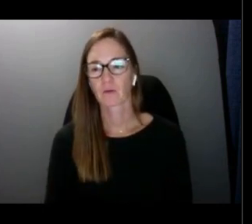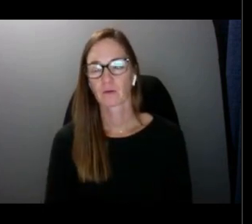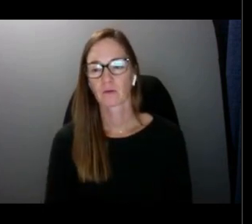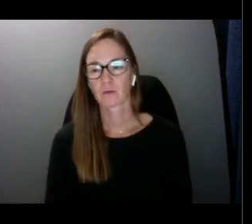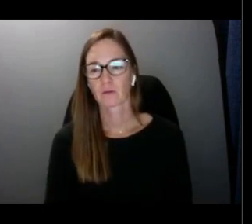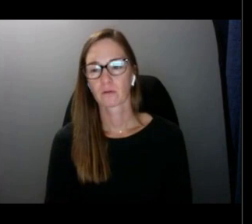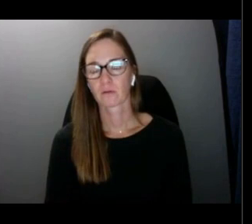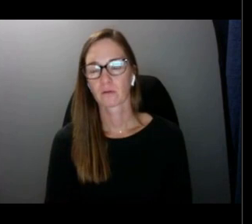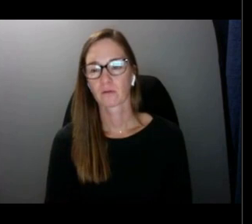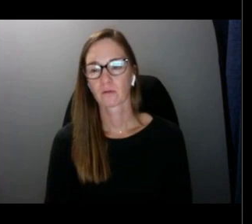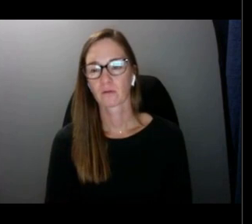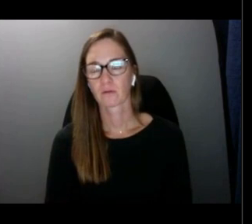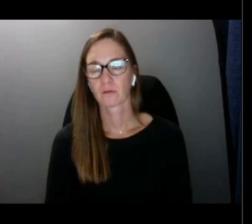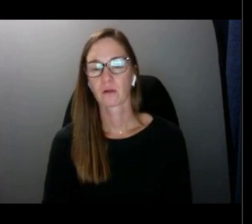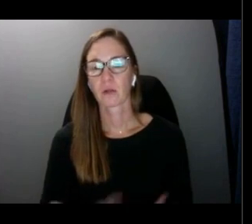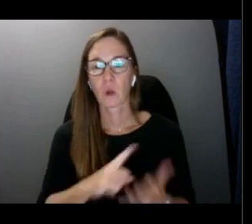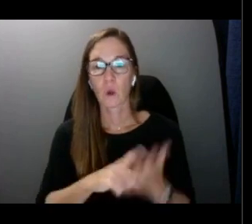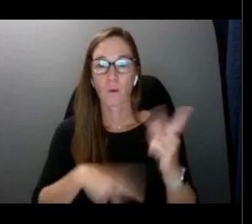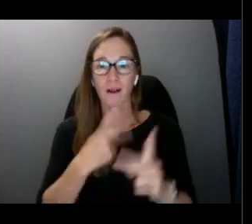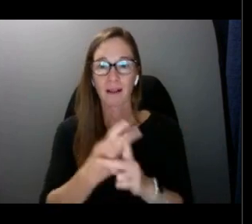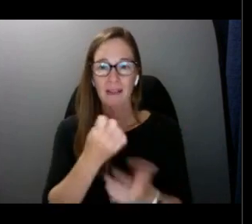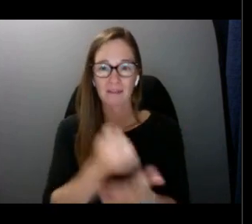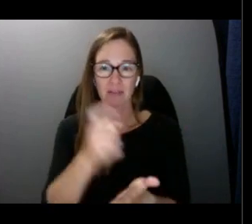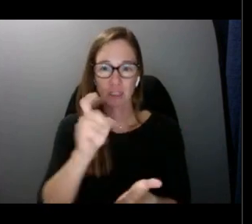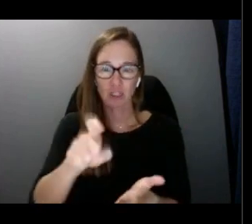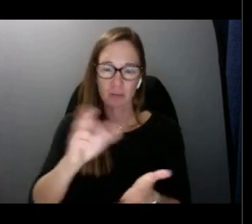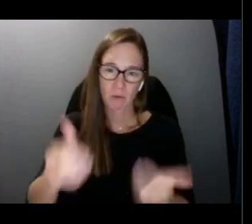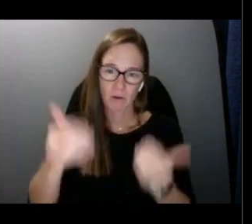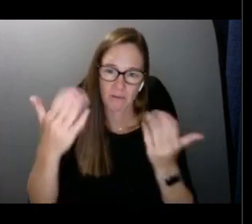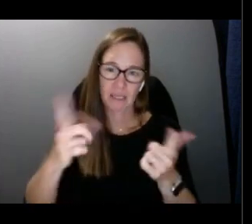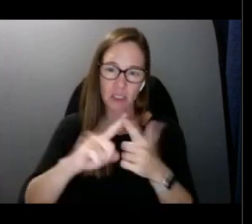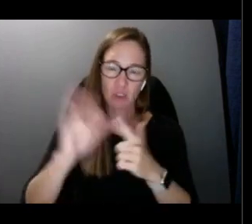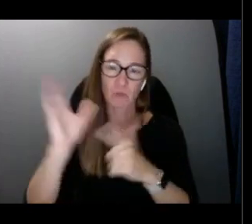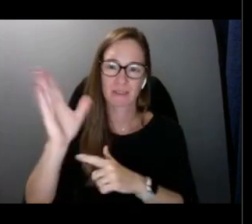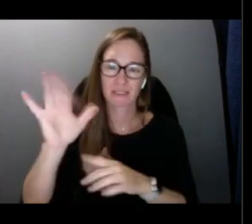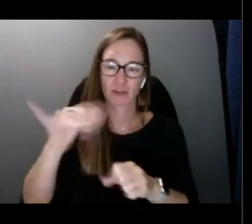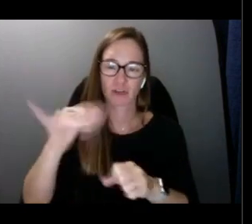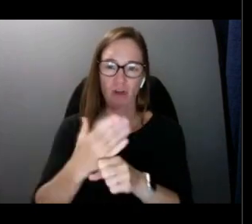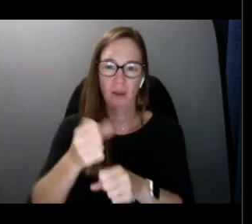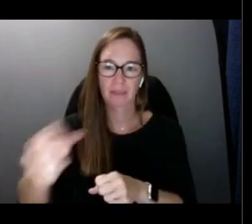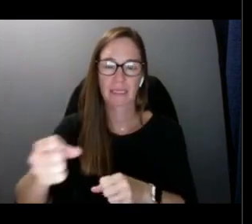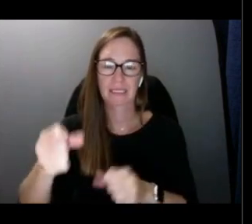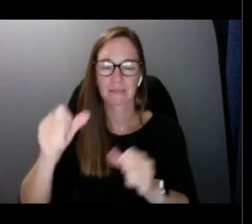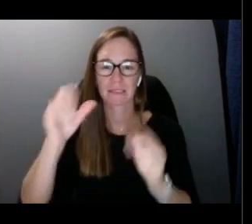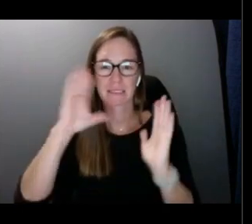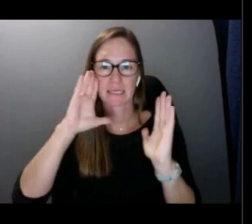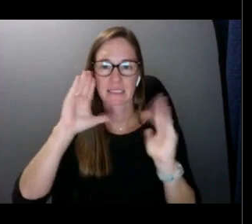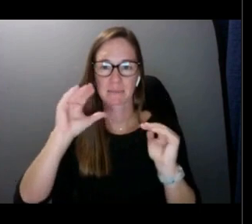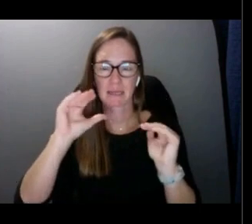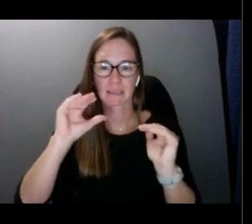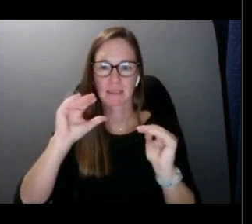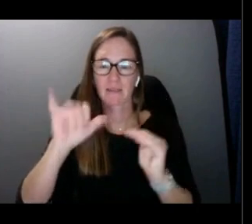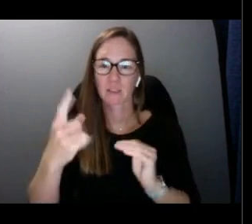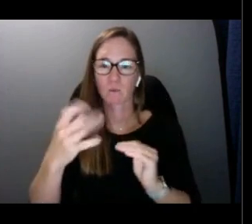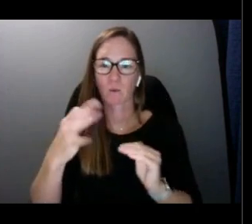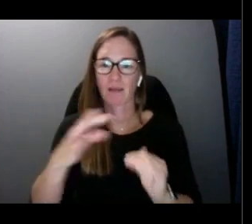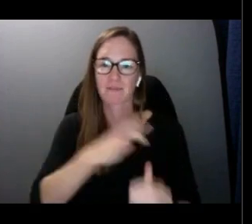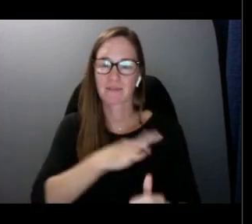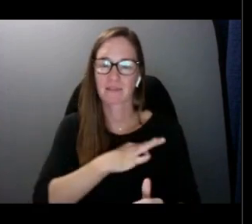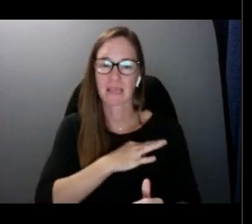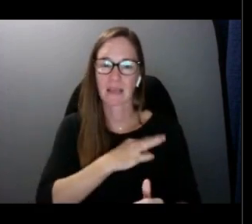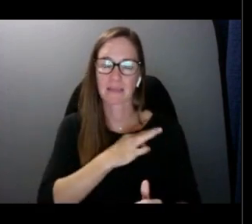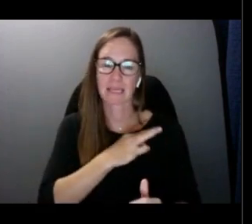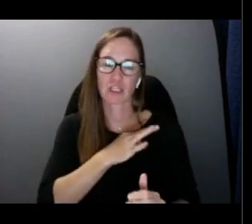Alrighty. What kind of evidence should be provided to present job placements expected, which is one of the application